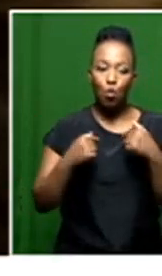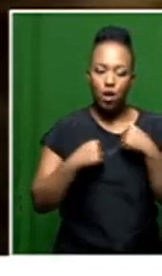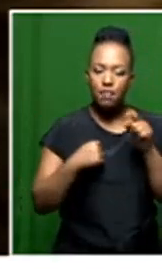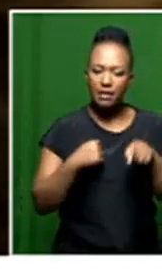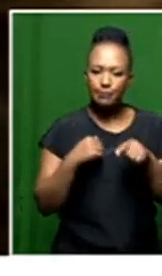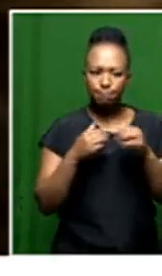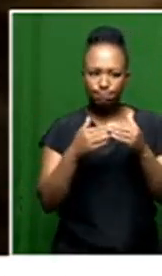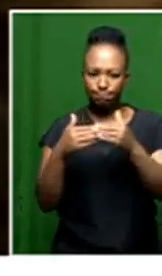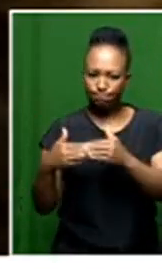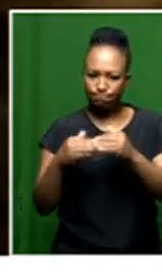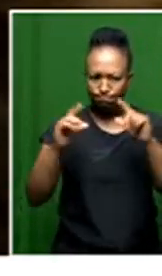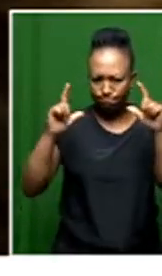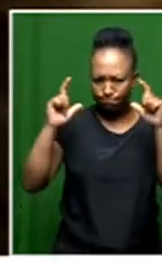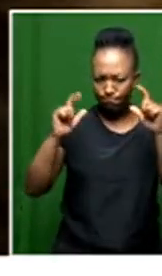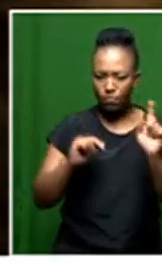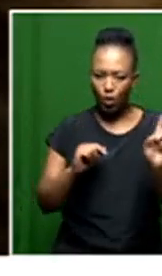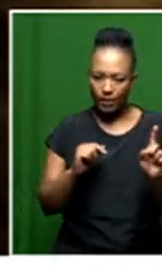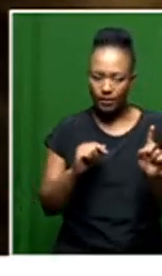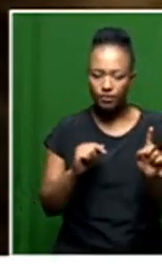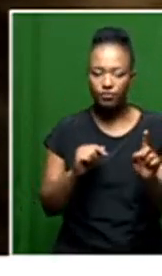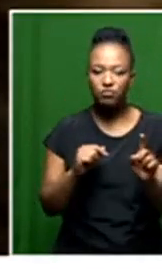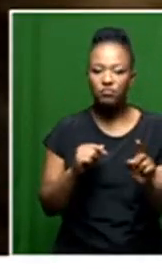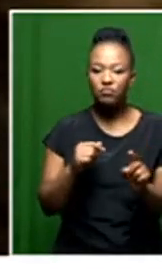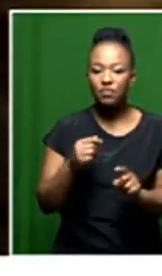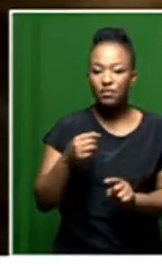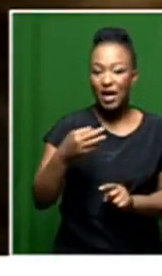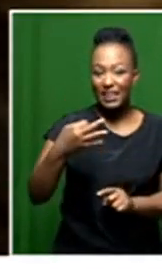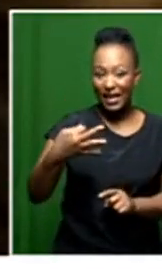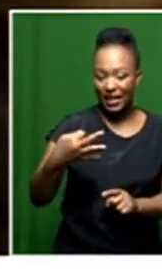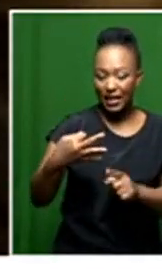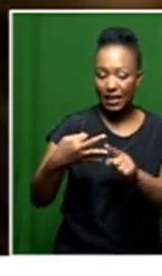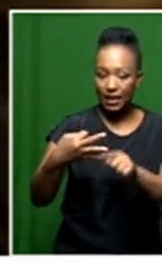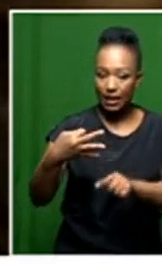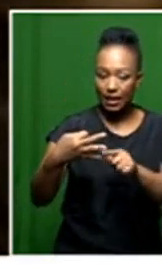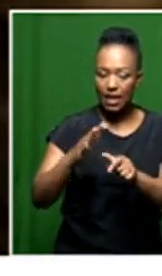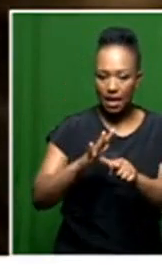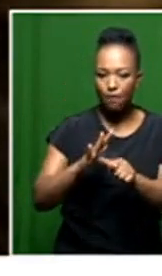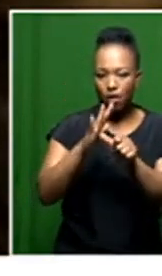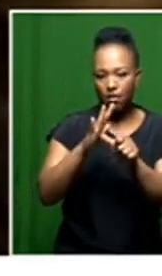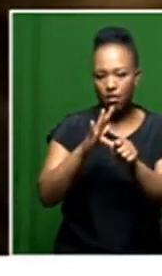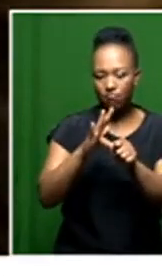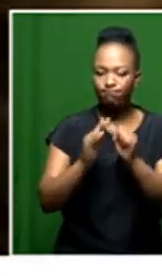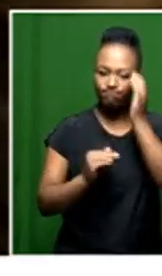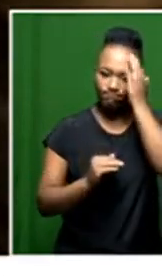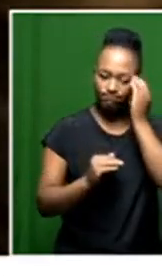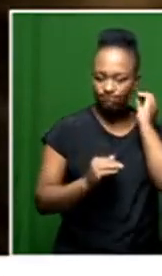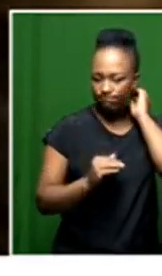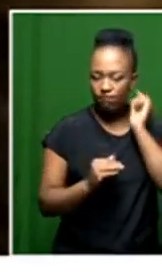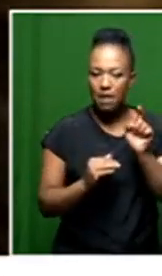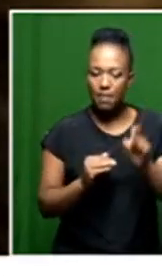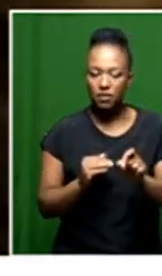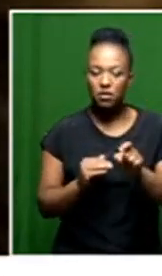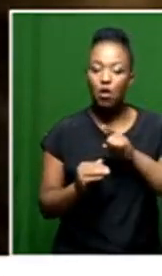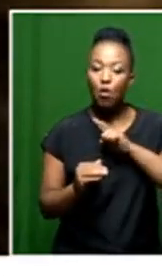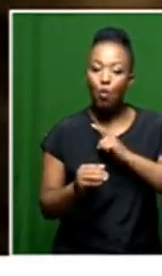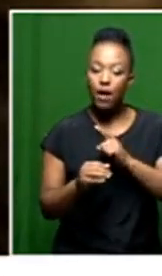in interesting times, is we need to look at the three important factors. The first factor is this is a mutating